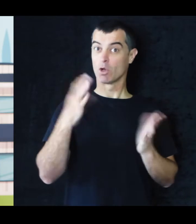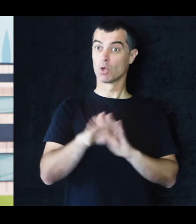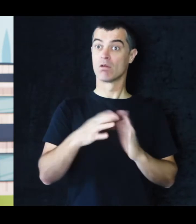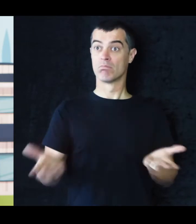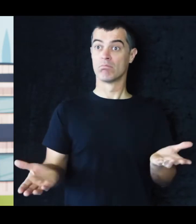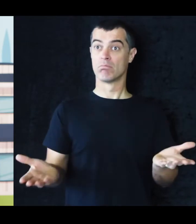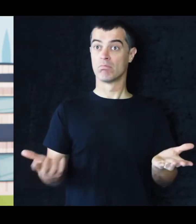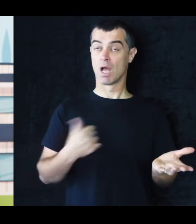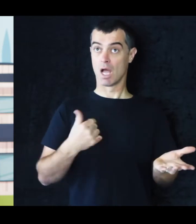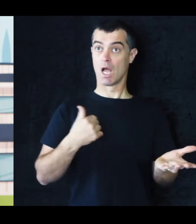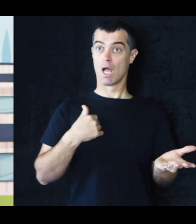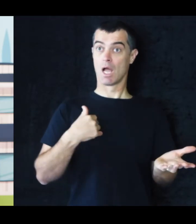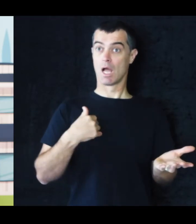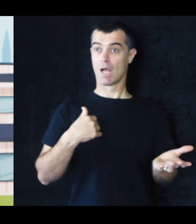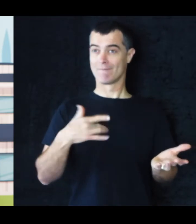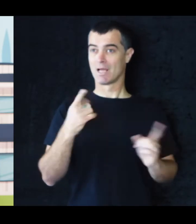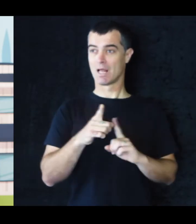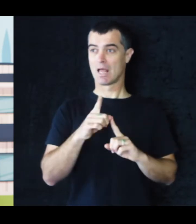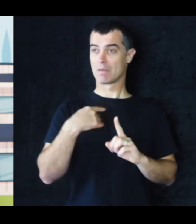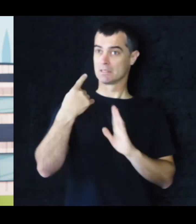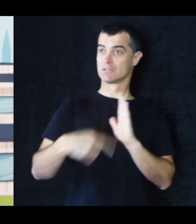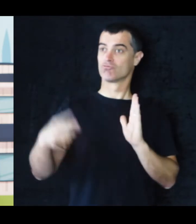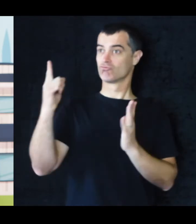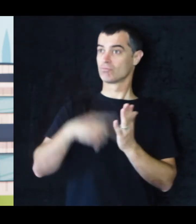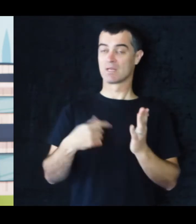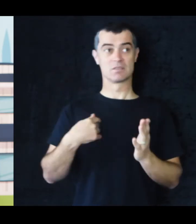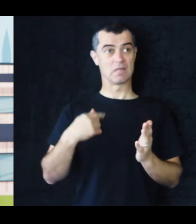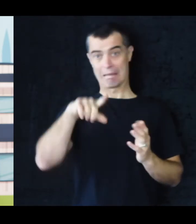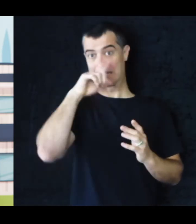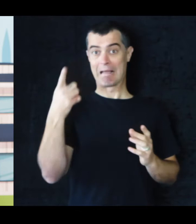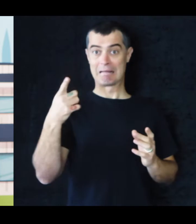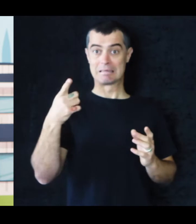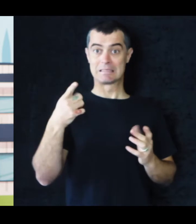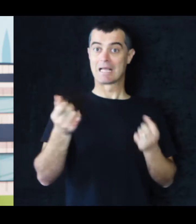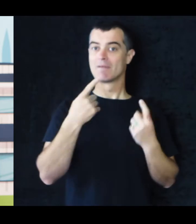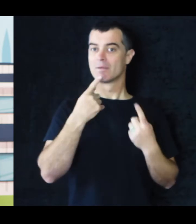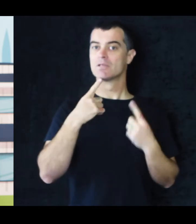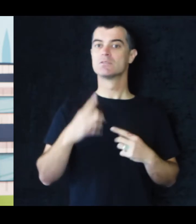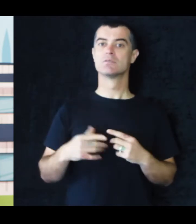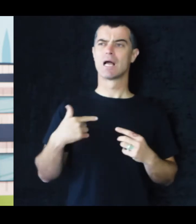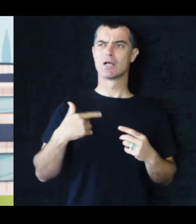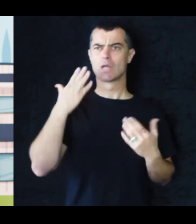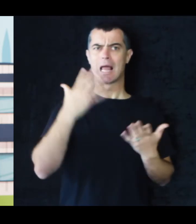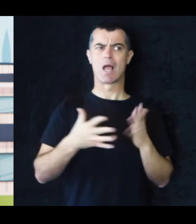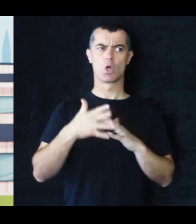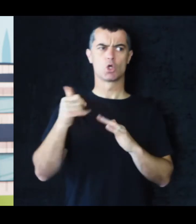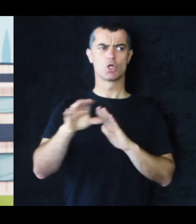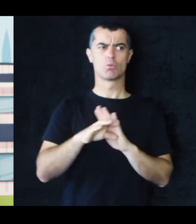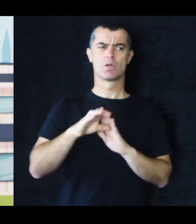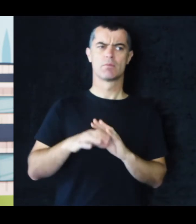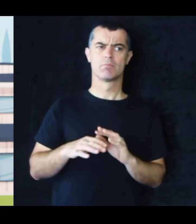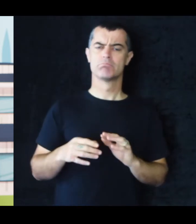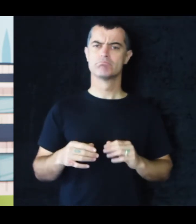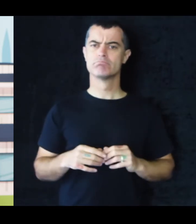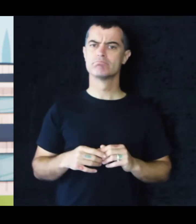computer? I feel like I'm being discriminated against because I can't get the information. I don't know how to use a